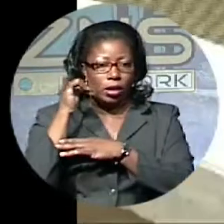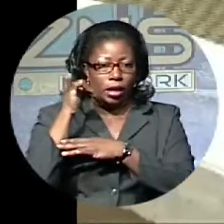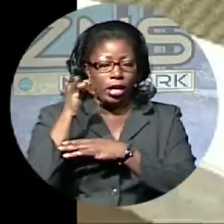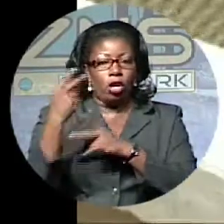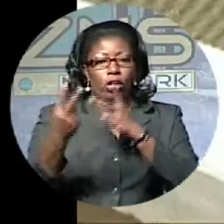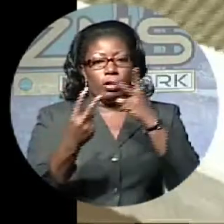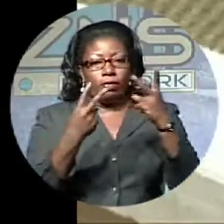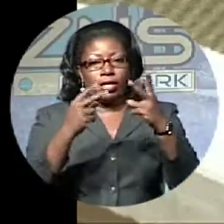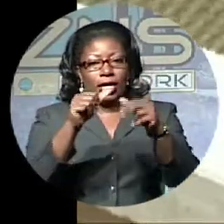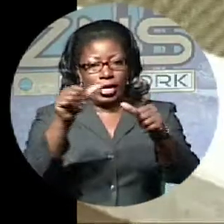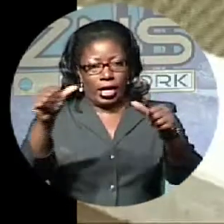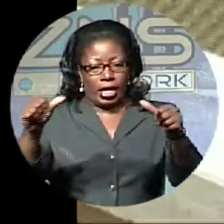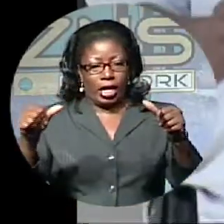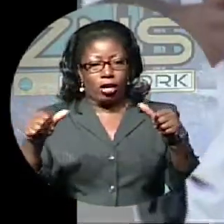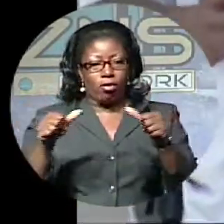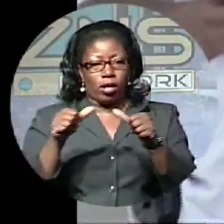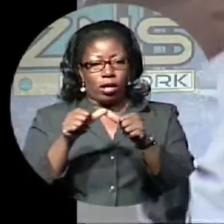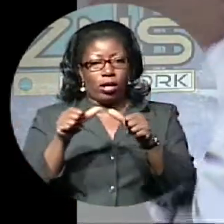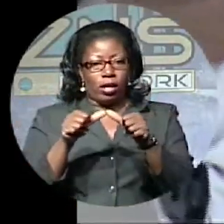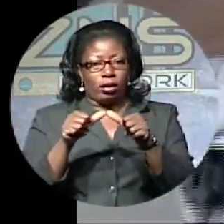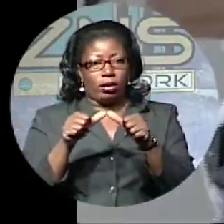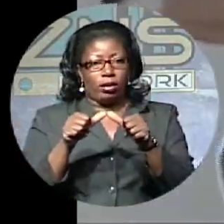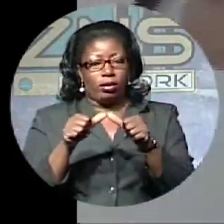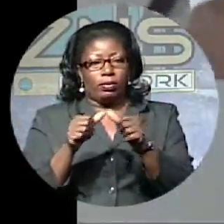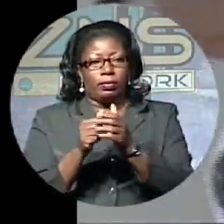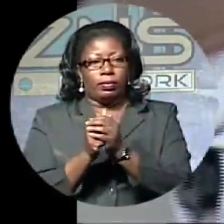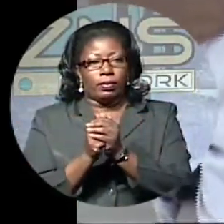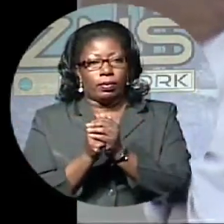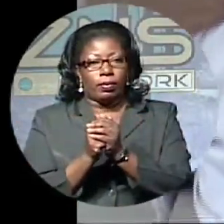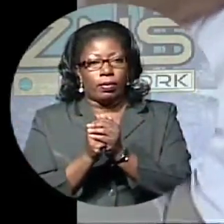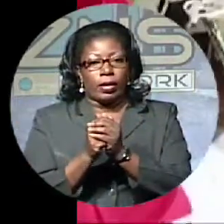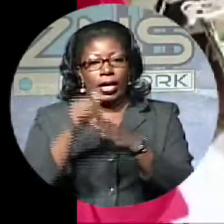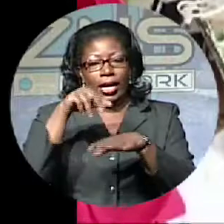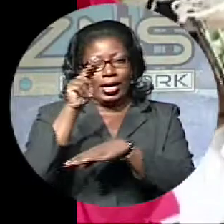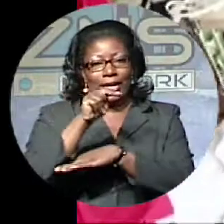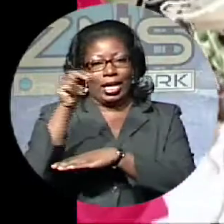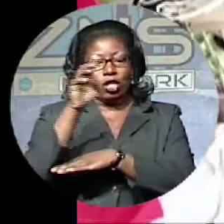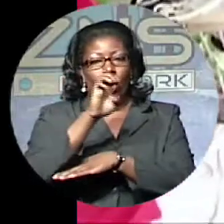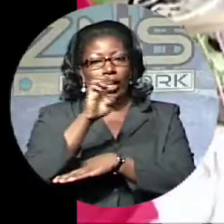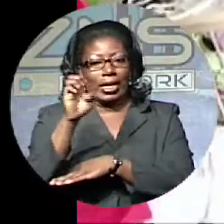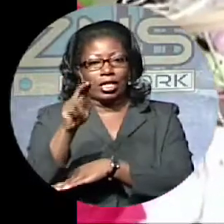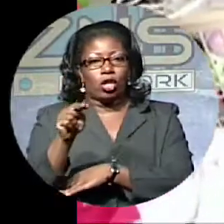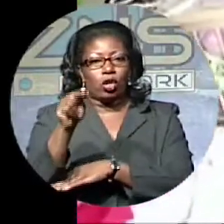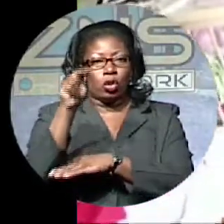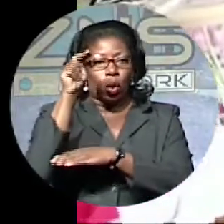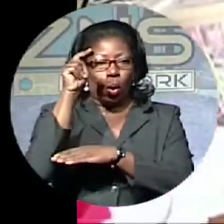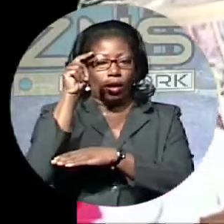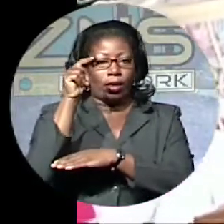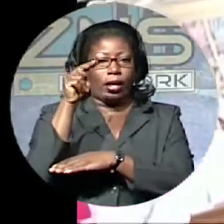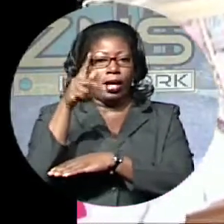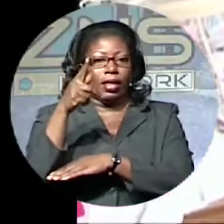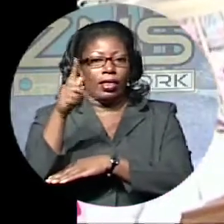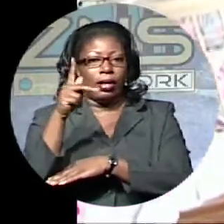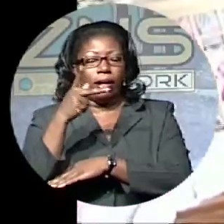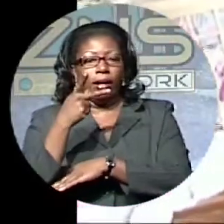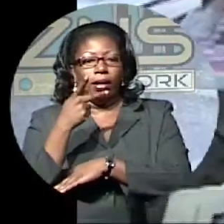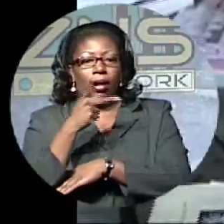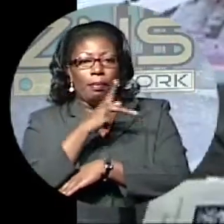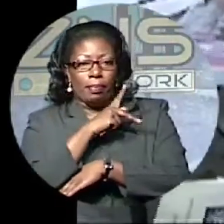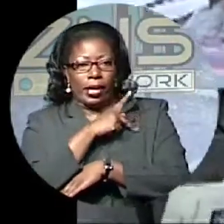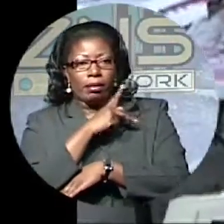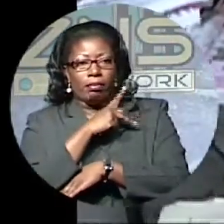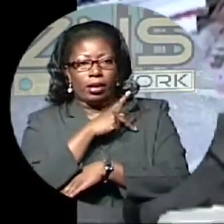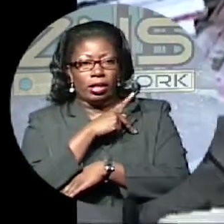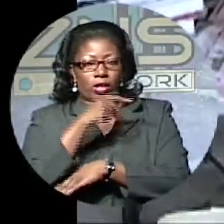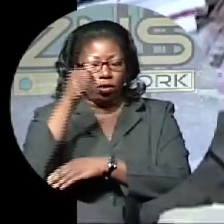areas hardest hit along with area MP Hubert Chipman. Over in Nassau East North, the Patemans are still trying to wrap their heads around